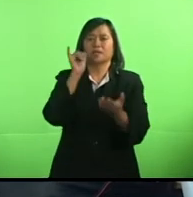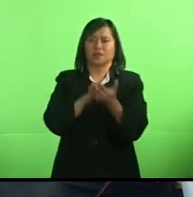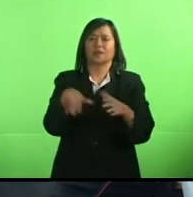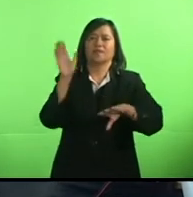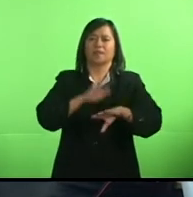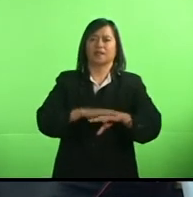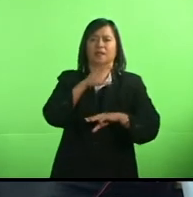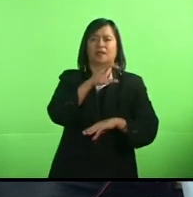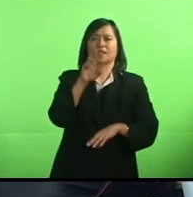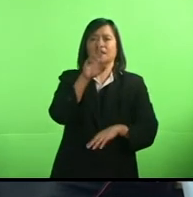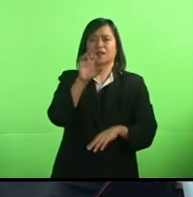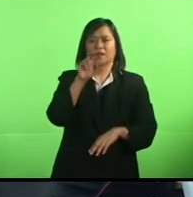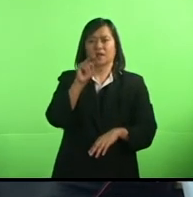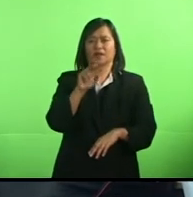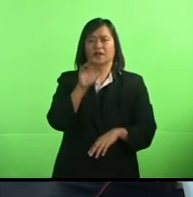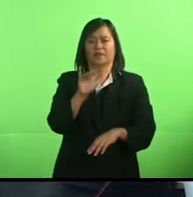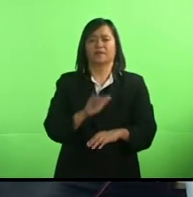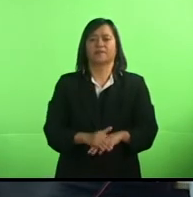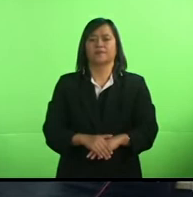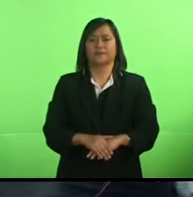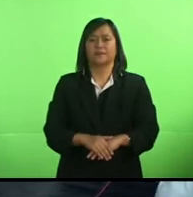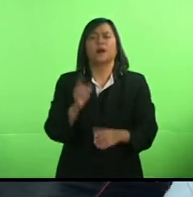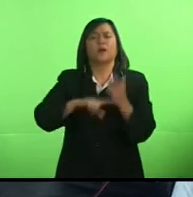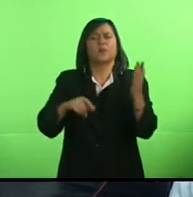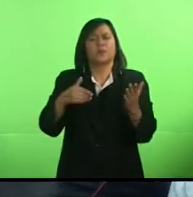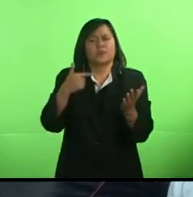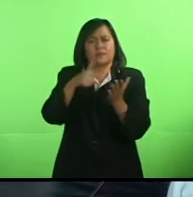yang kita nak tengok bila kita nak nilai dari sudut currency?